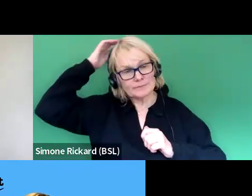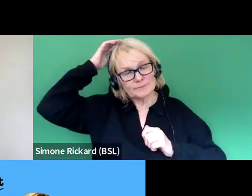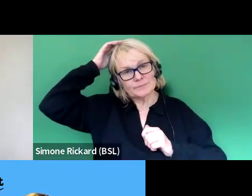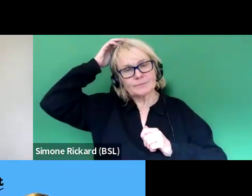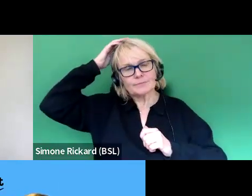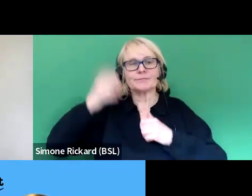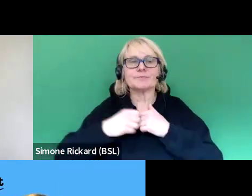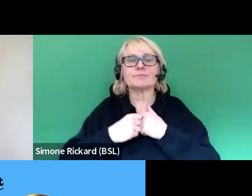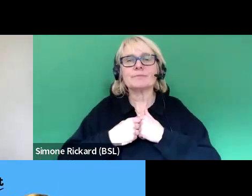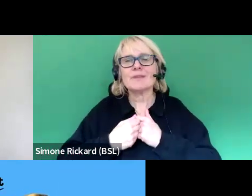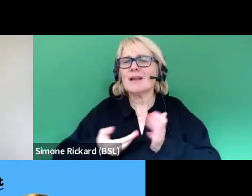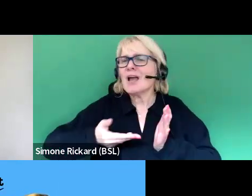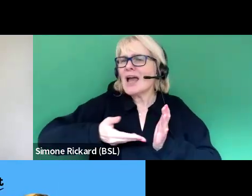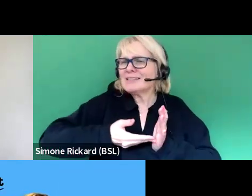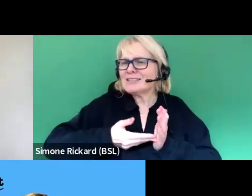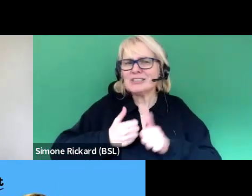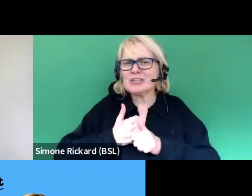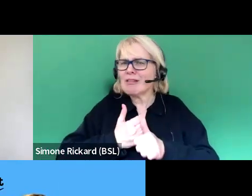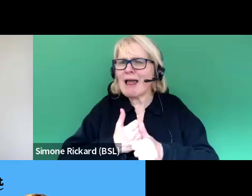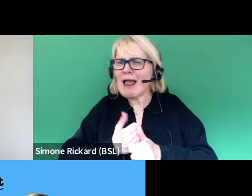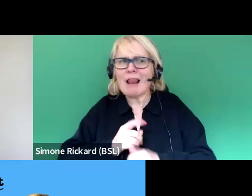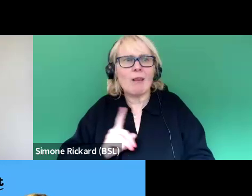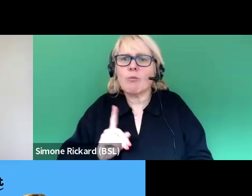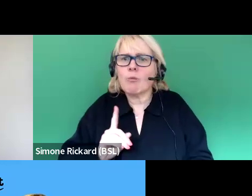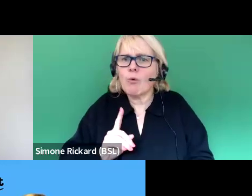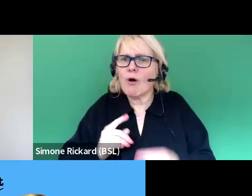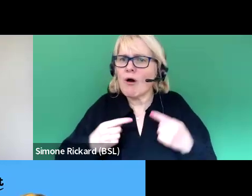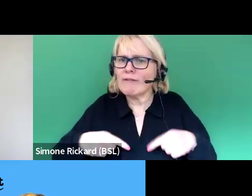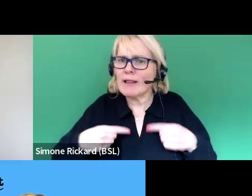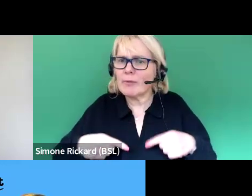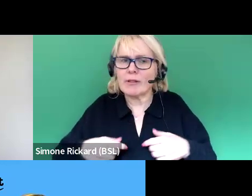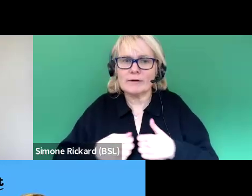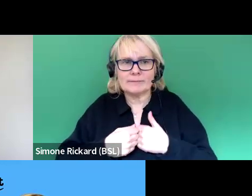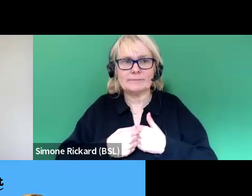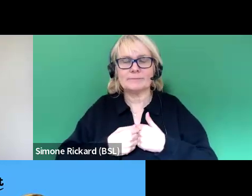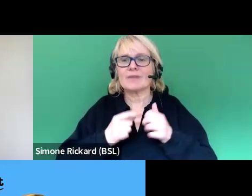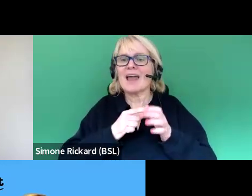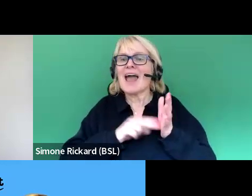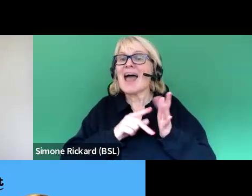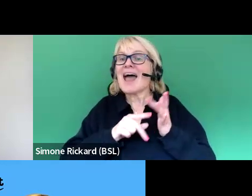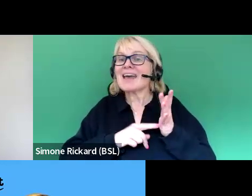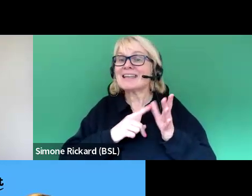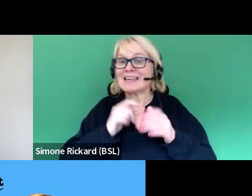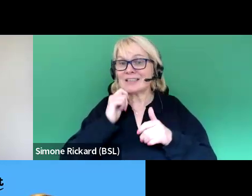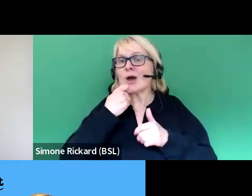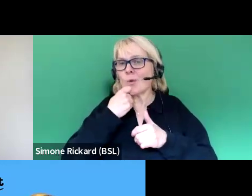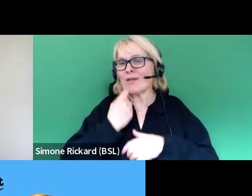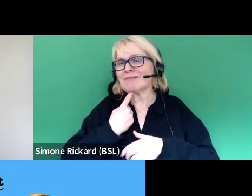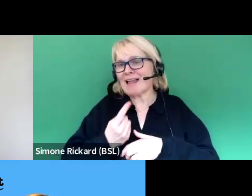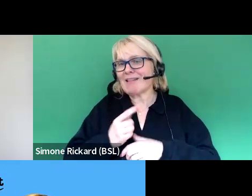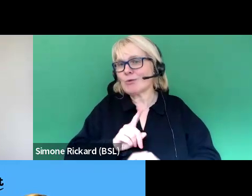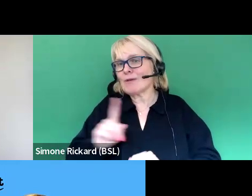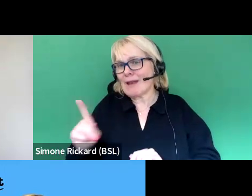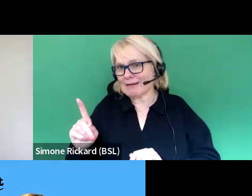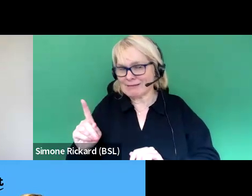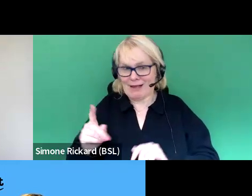So in terms of additional help that's out there, Anita is going to fill you in on access to work, so I'm not going to dive into